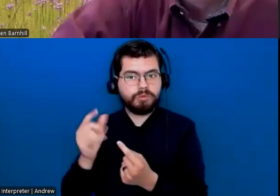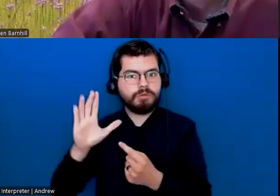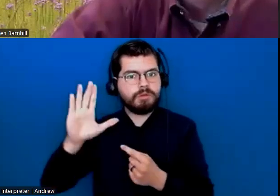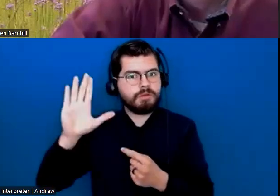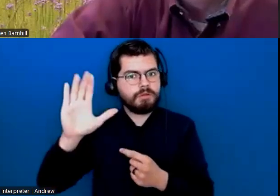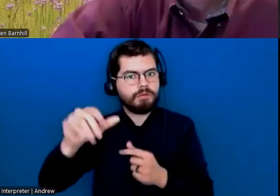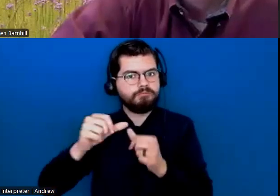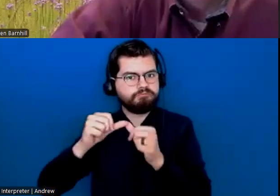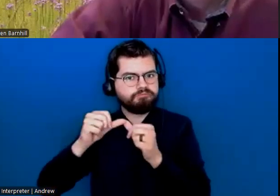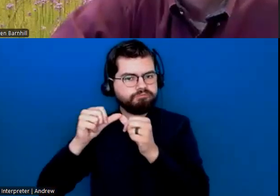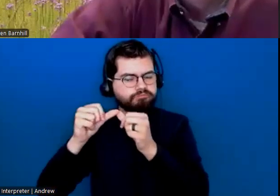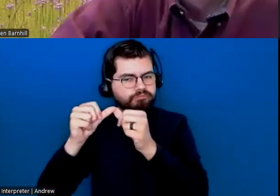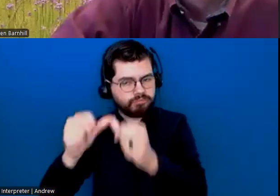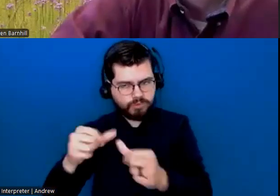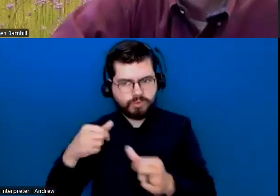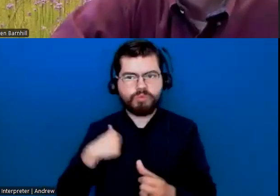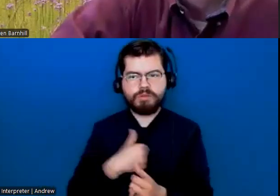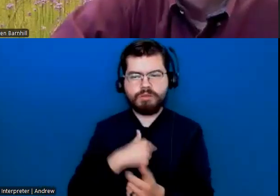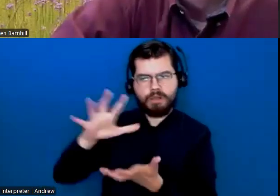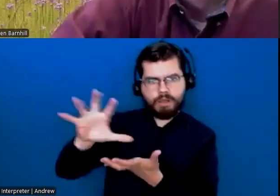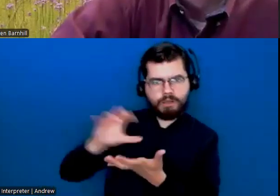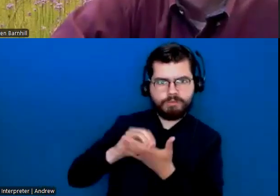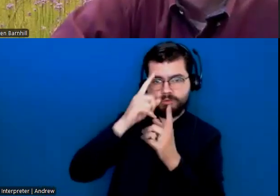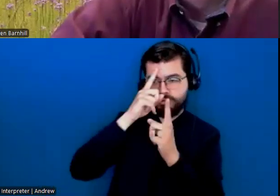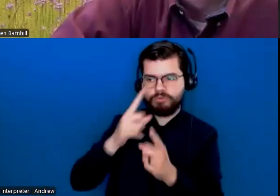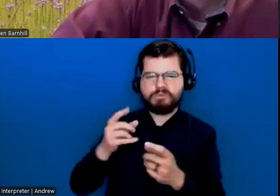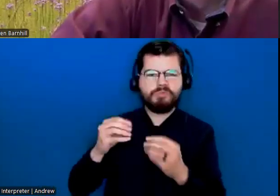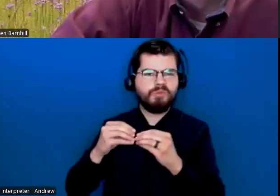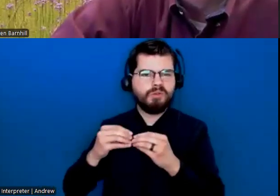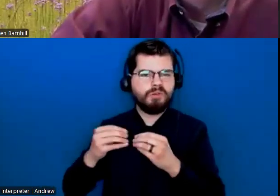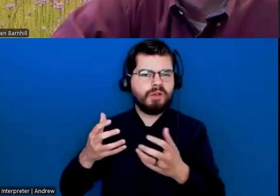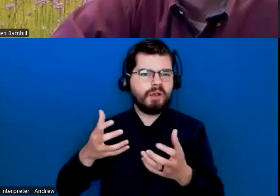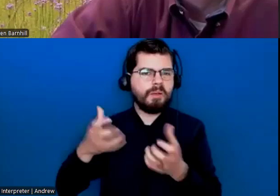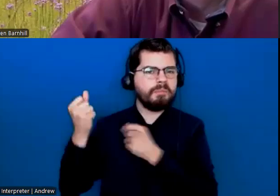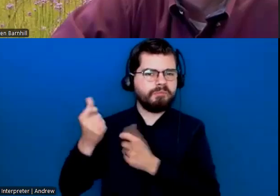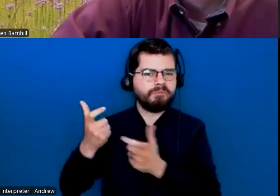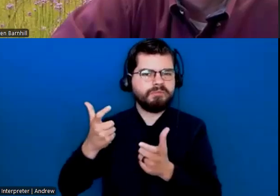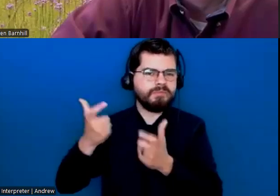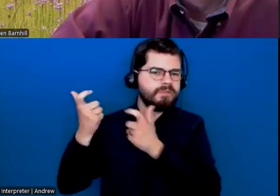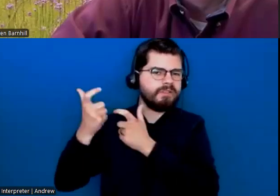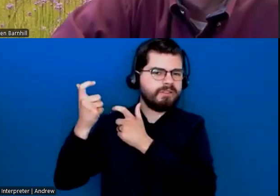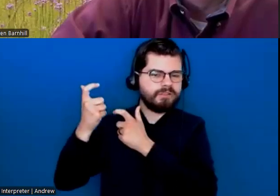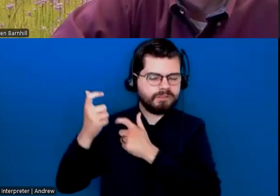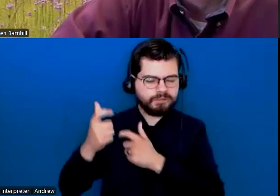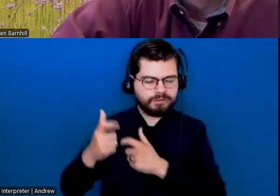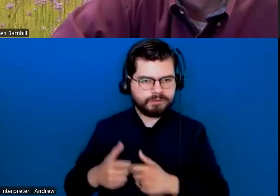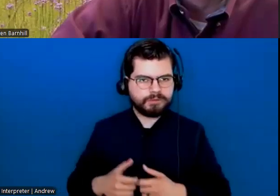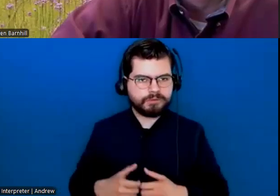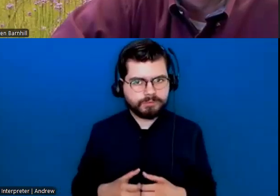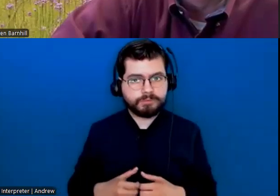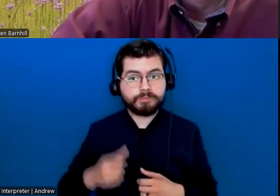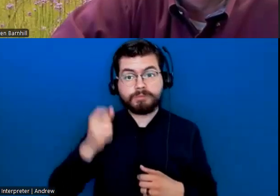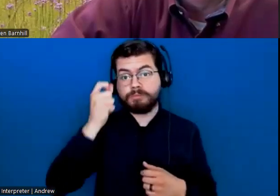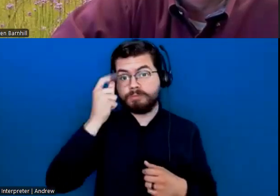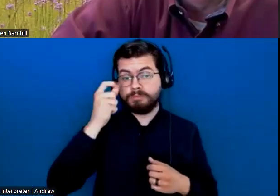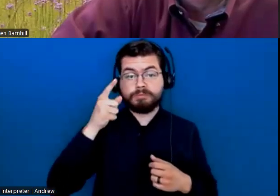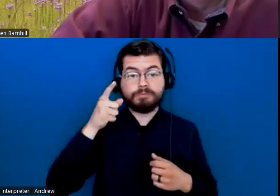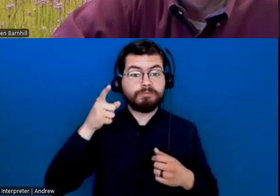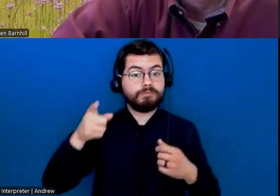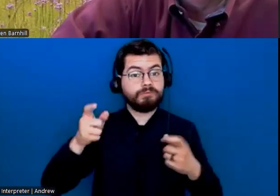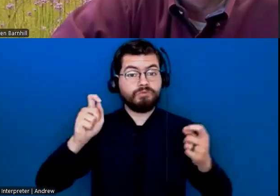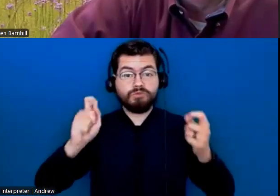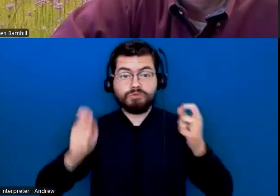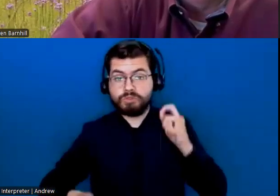growth rates, fast deterioration rates. It changes quickly with and without disturbances, but all